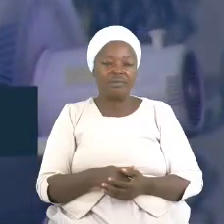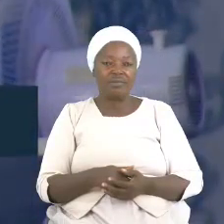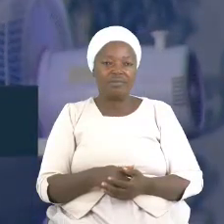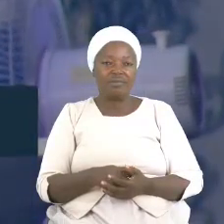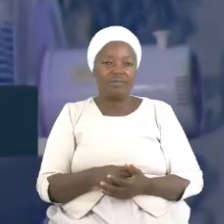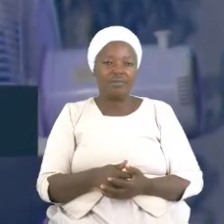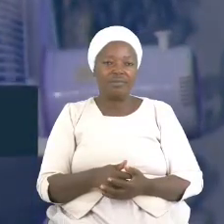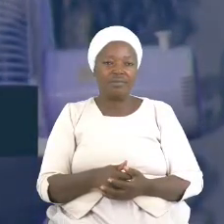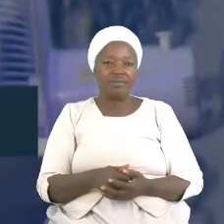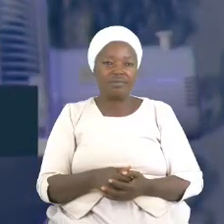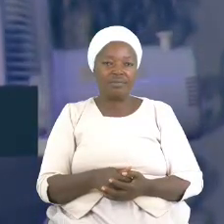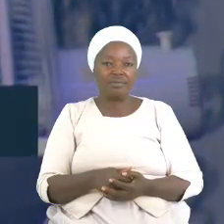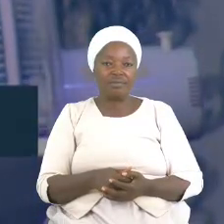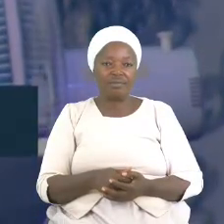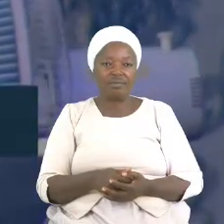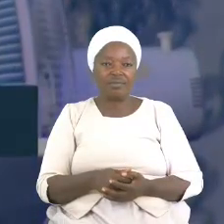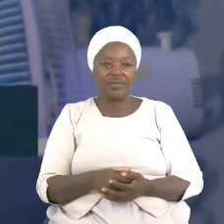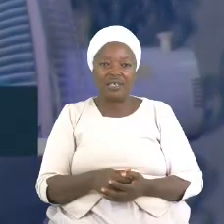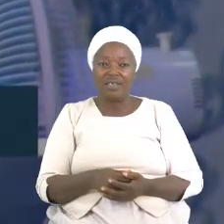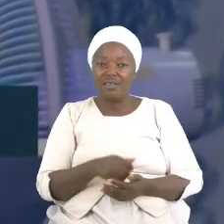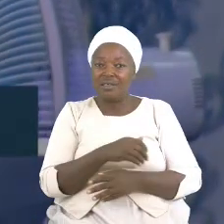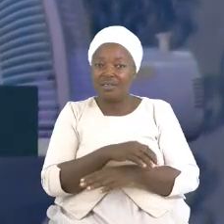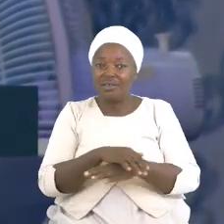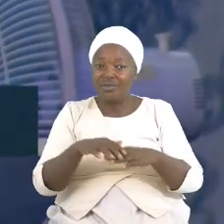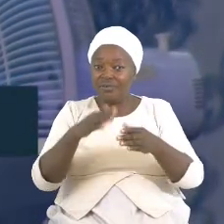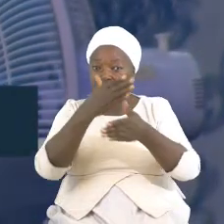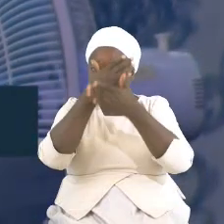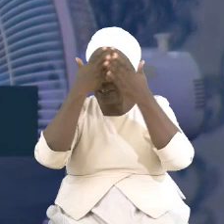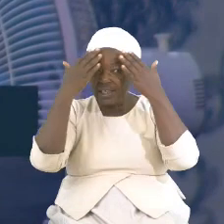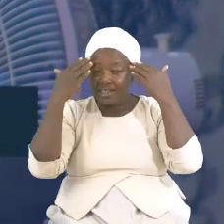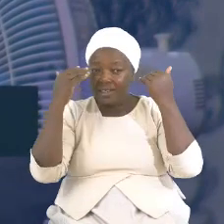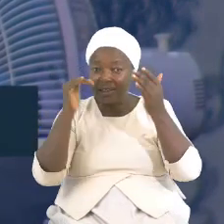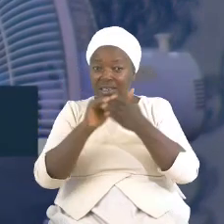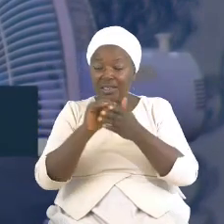Don't forget about that woman. She came.